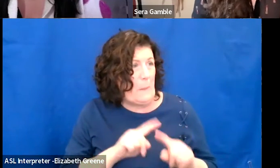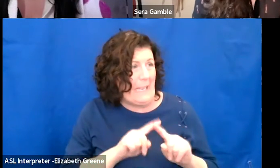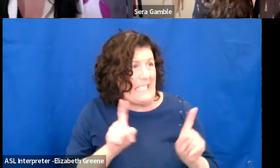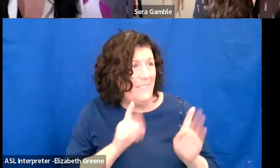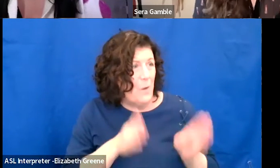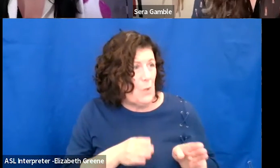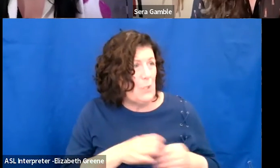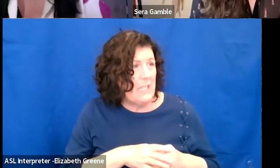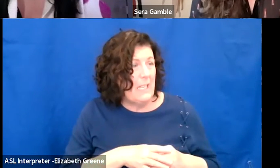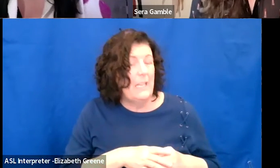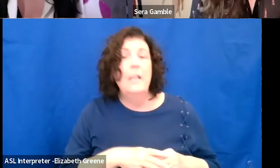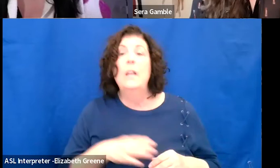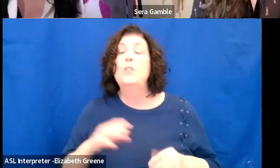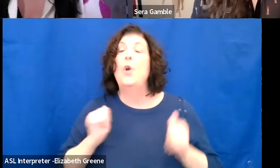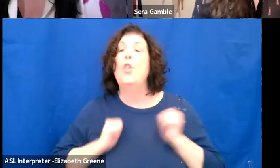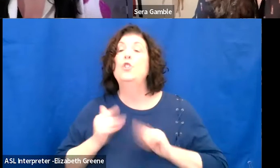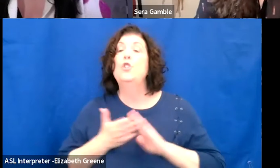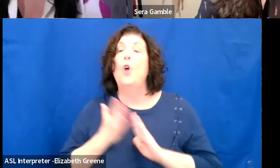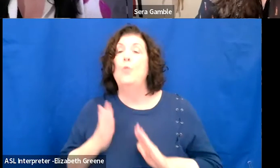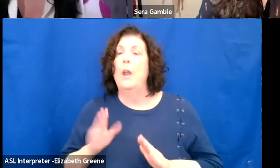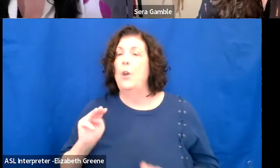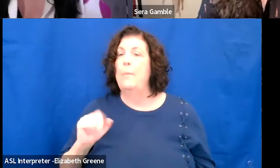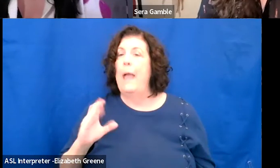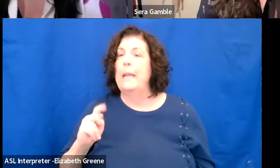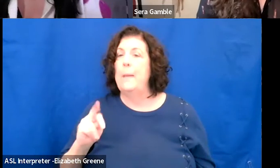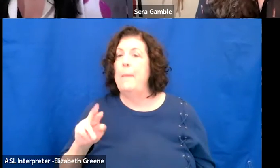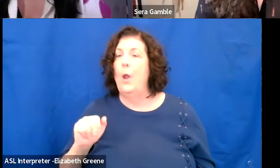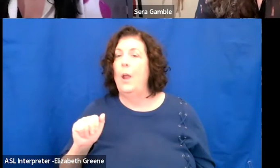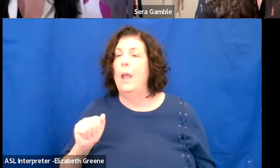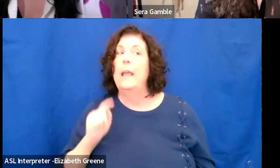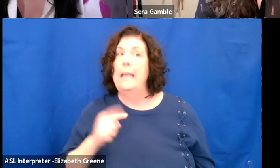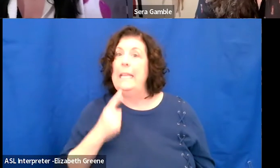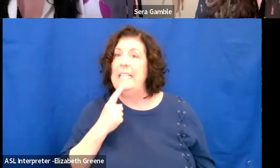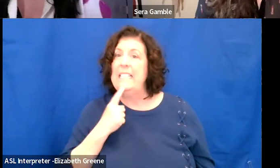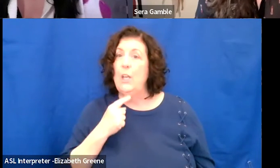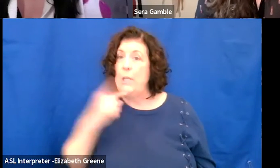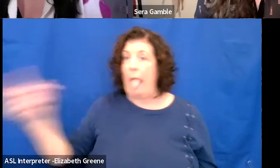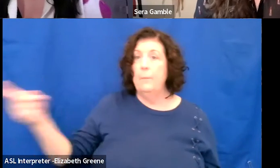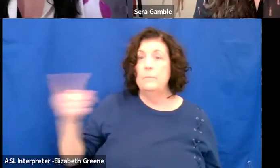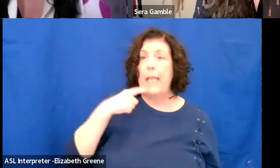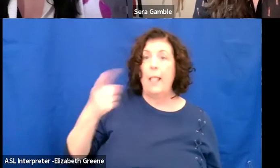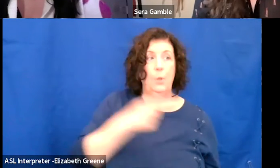directed 400,000 episodes of TV and knows this is my first. And he's like, well, the power comes from me, but it flows through